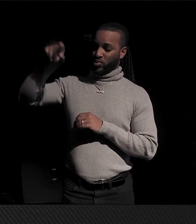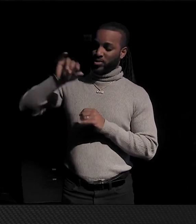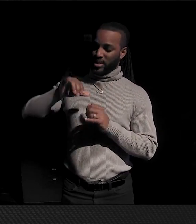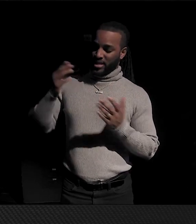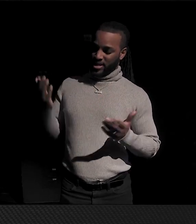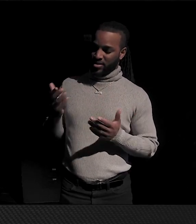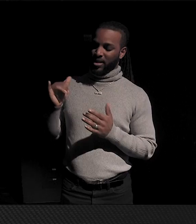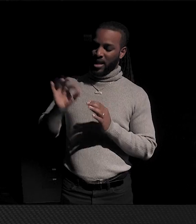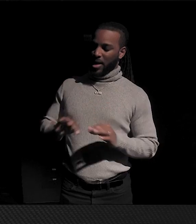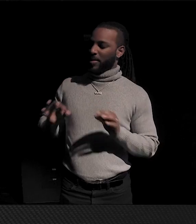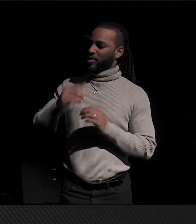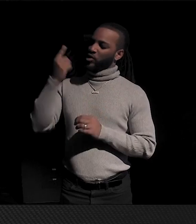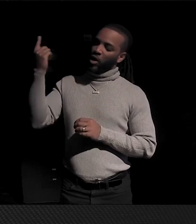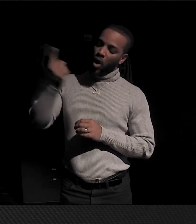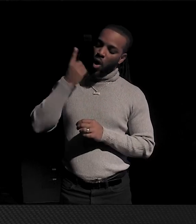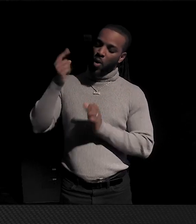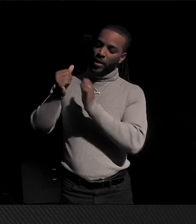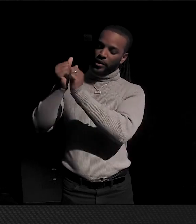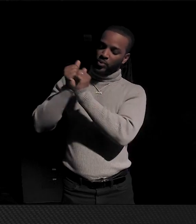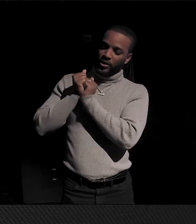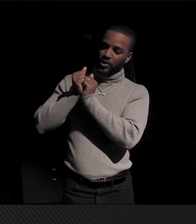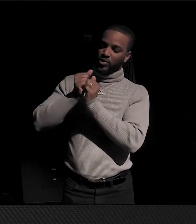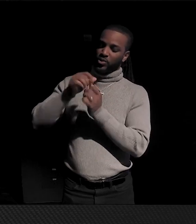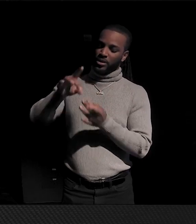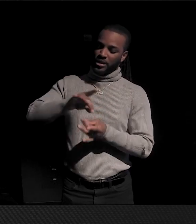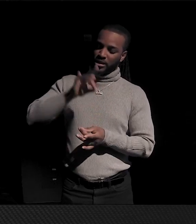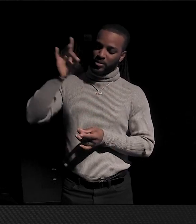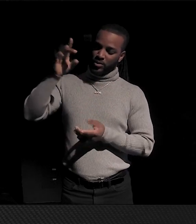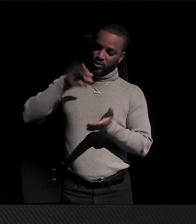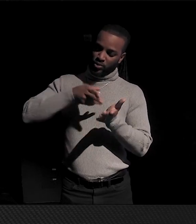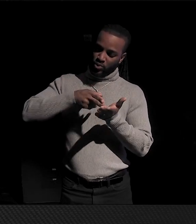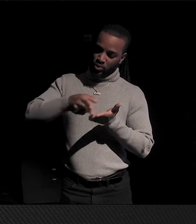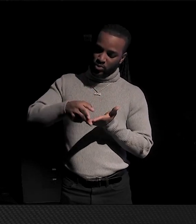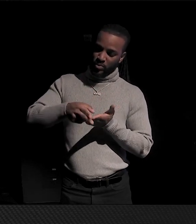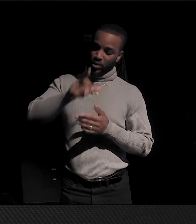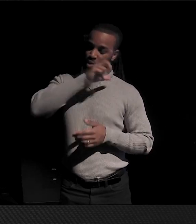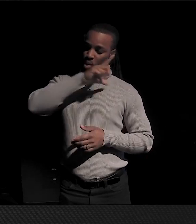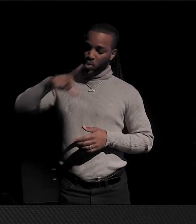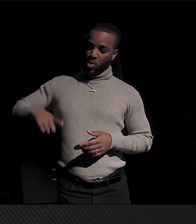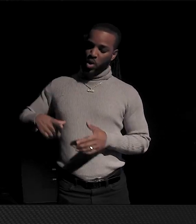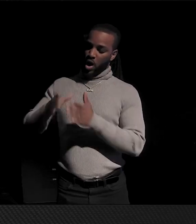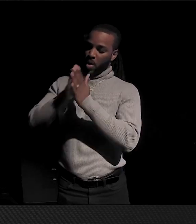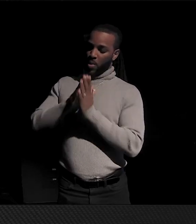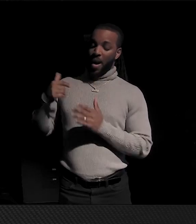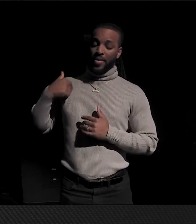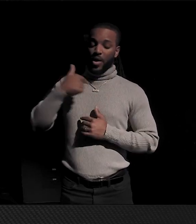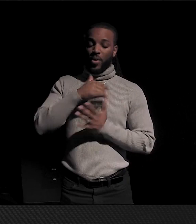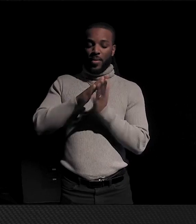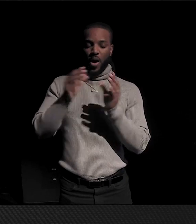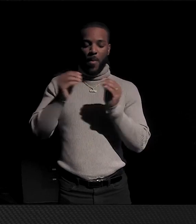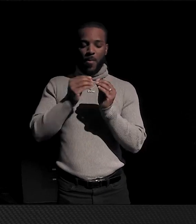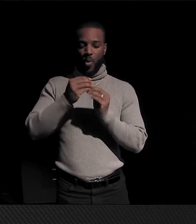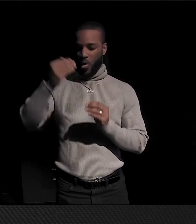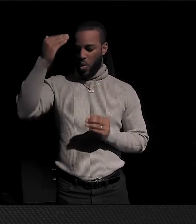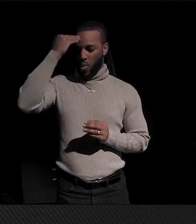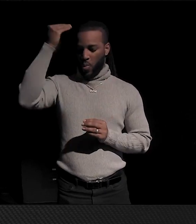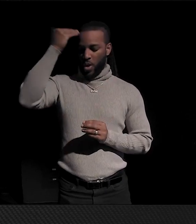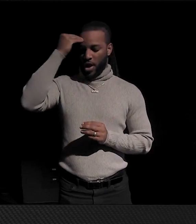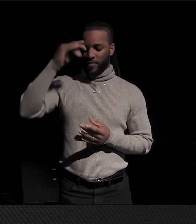said that it is always with us through the Spirit of truth. So, Lord, I pray that we would become more aware of the Spirit of truth